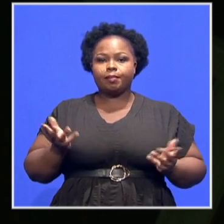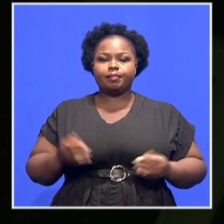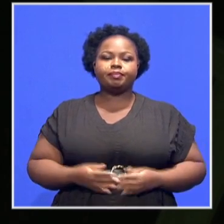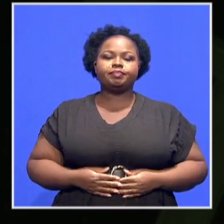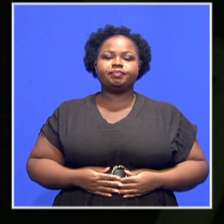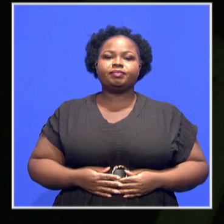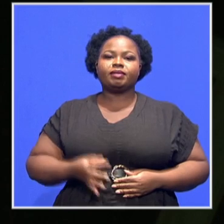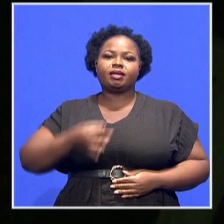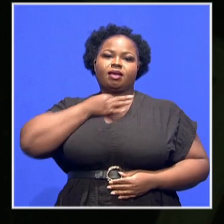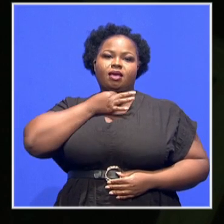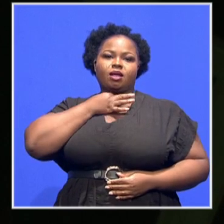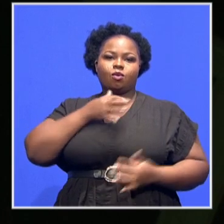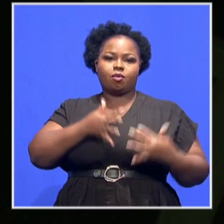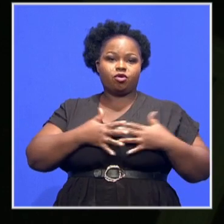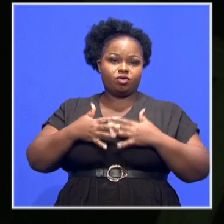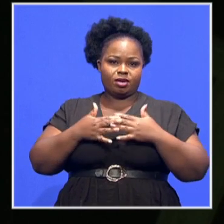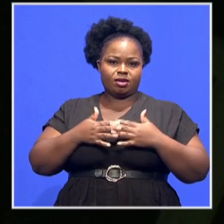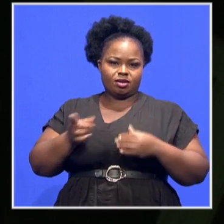Anglo American